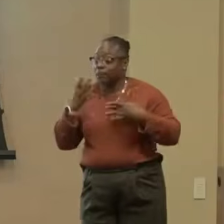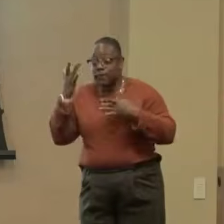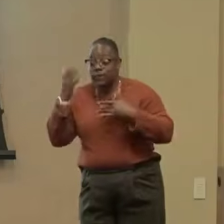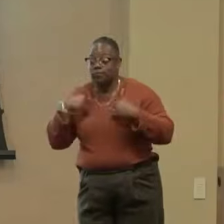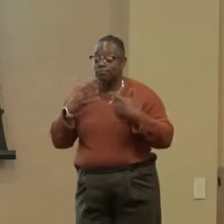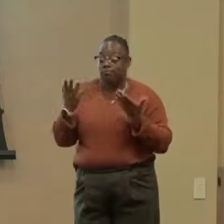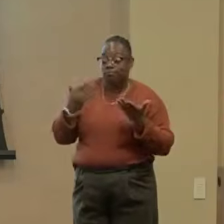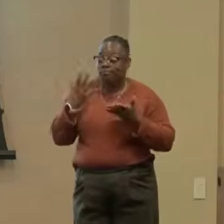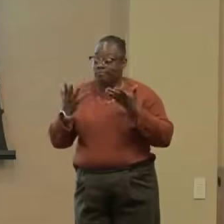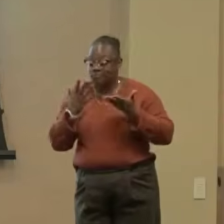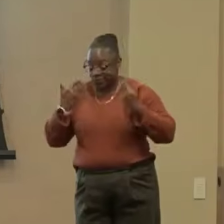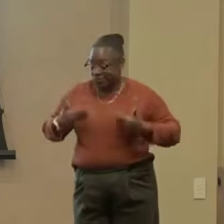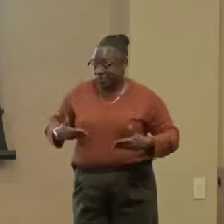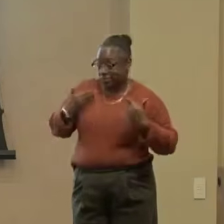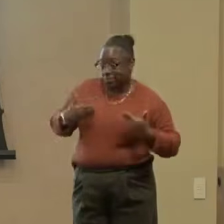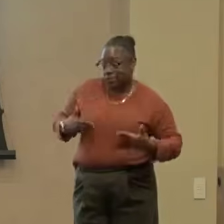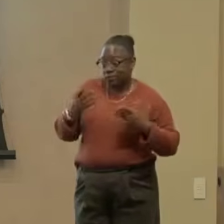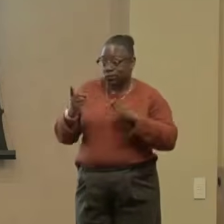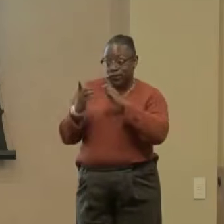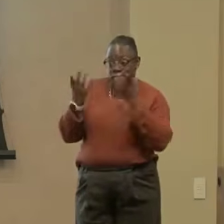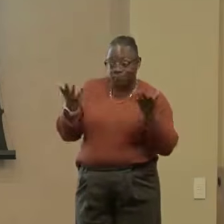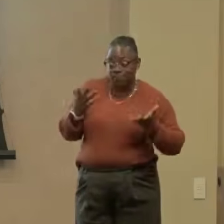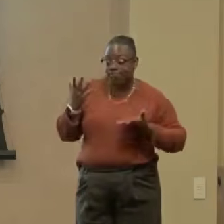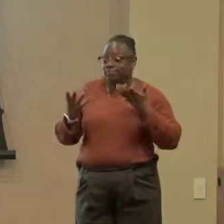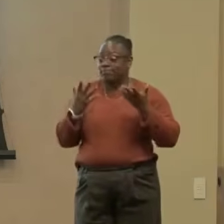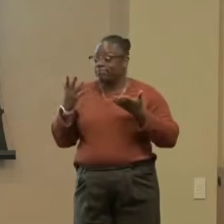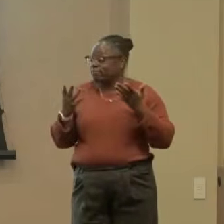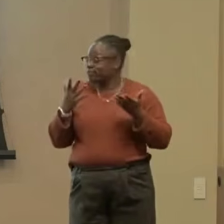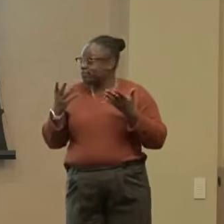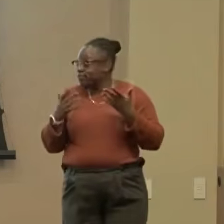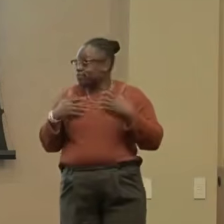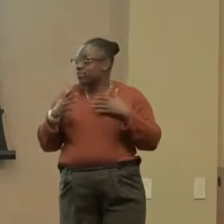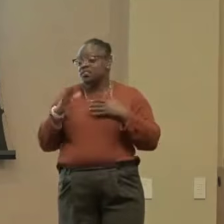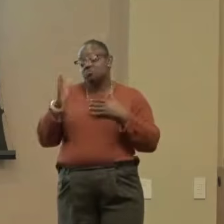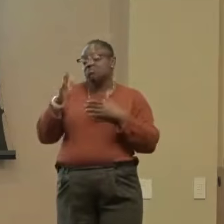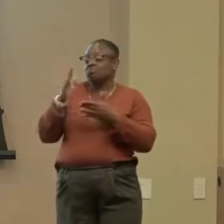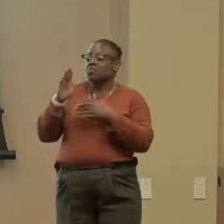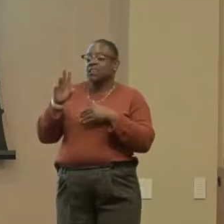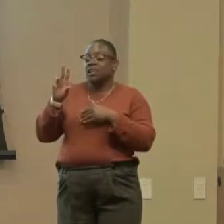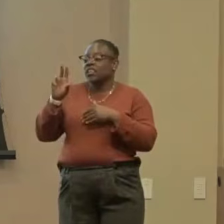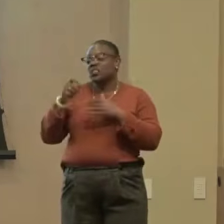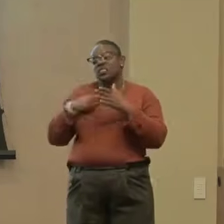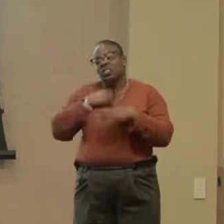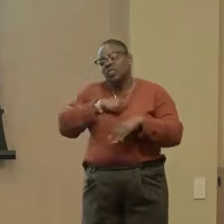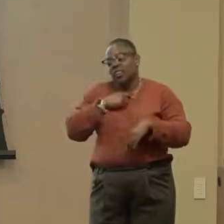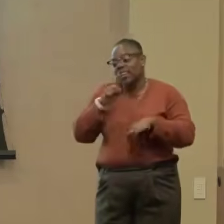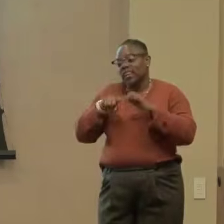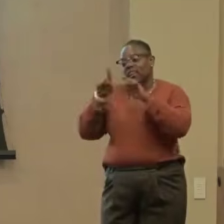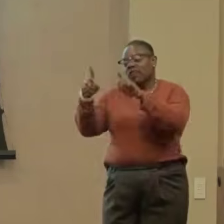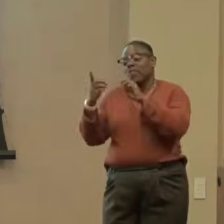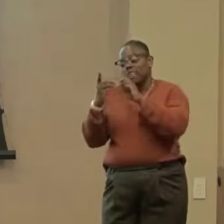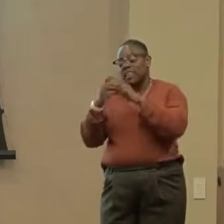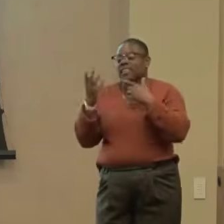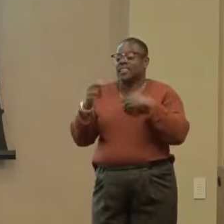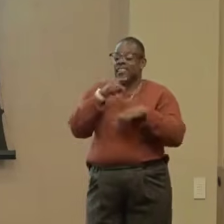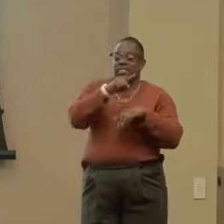was part of Vanya and part of my life. I will have to not go down some dates because I have a doctor's appointment, or no,